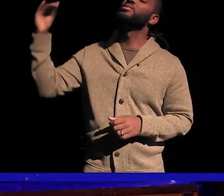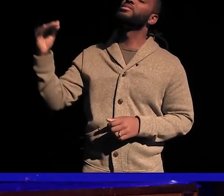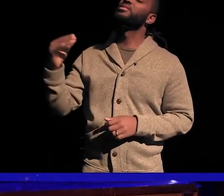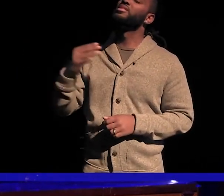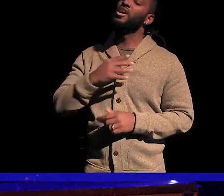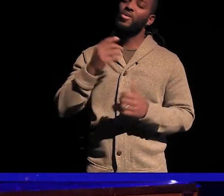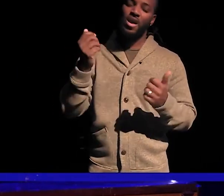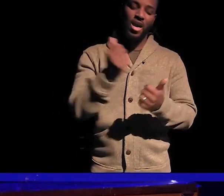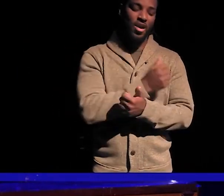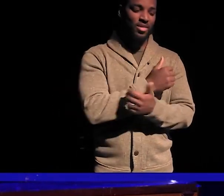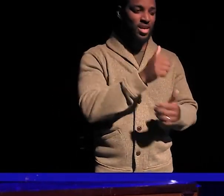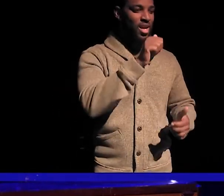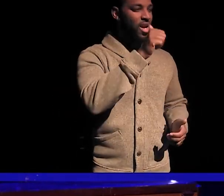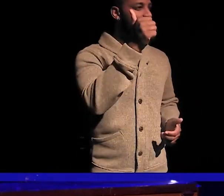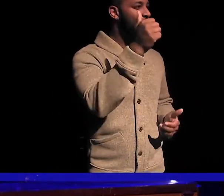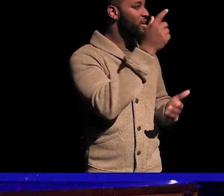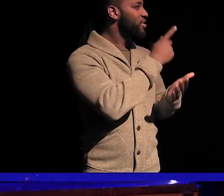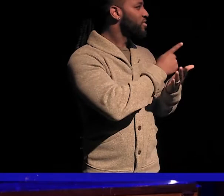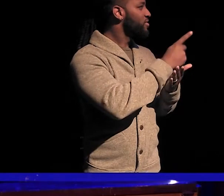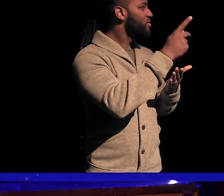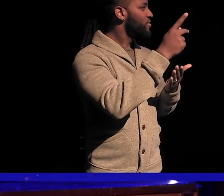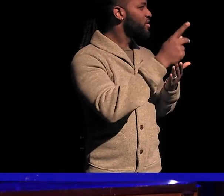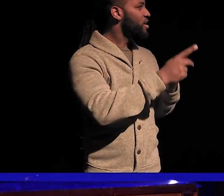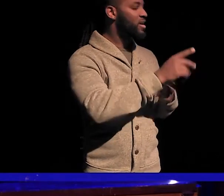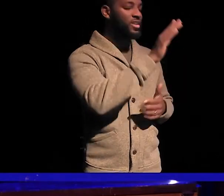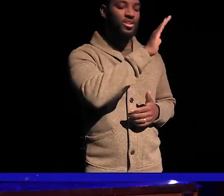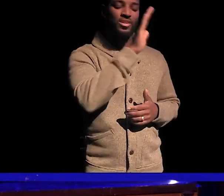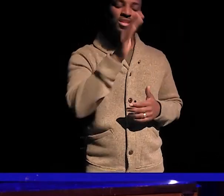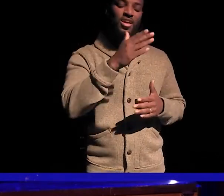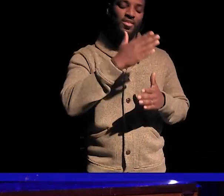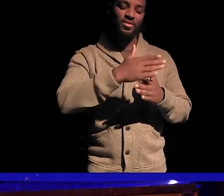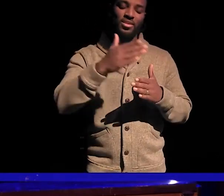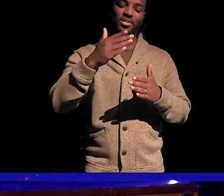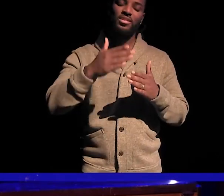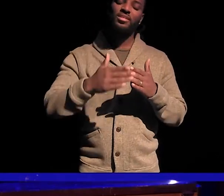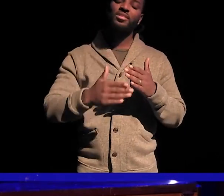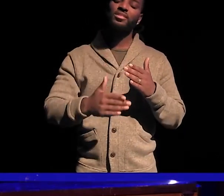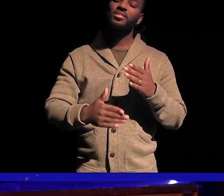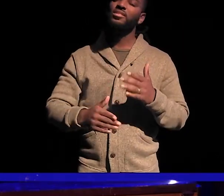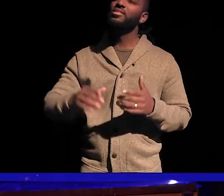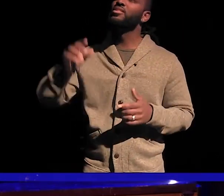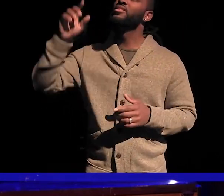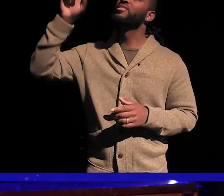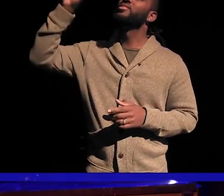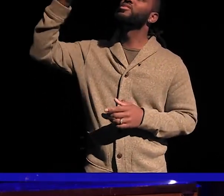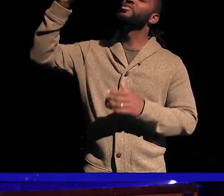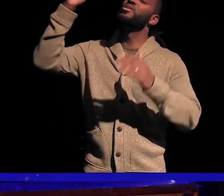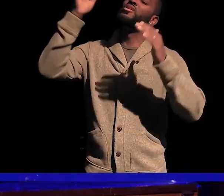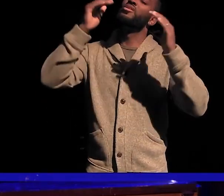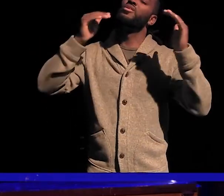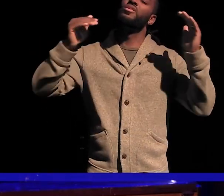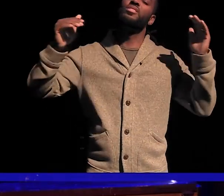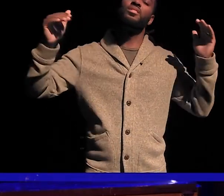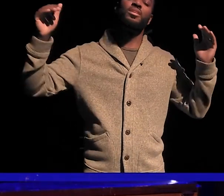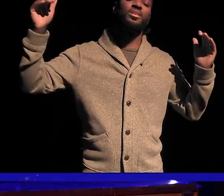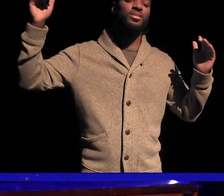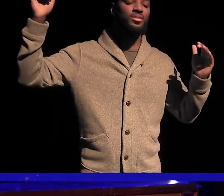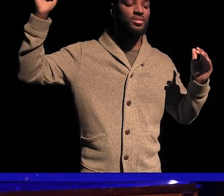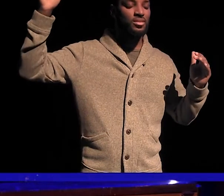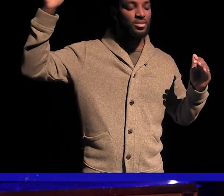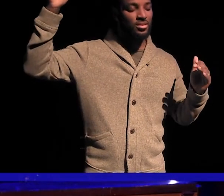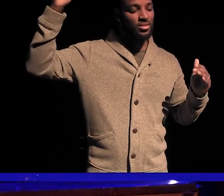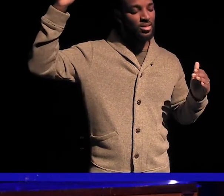else fades, never ending. Your glory goes beyond all